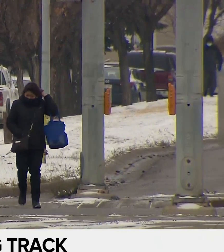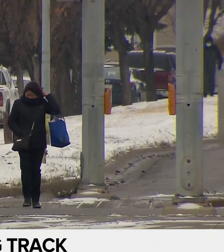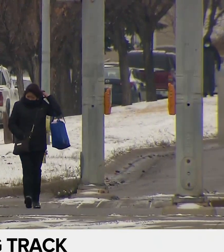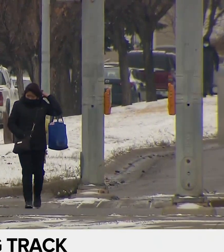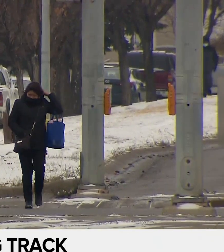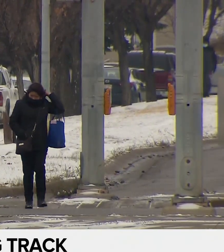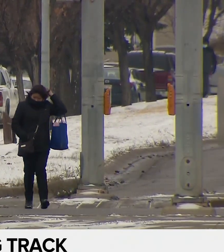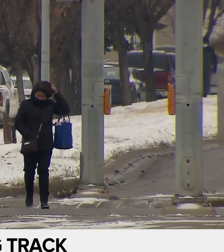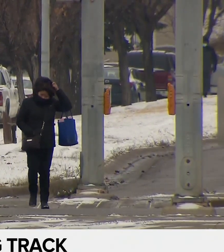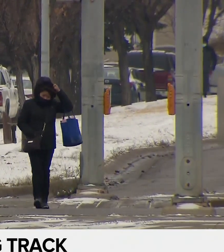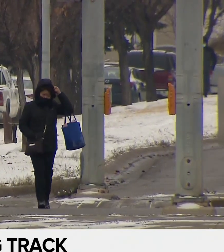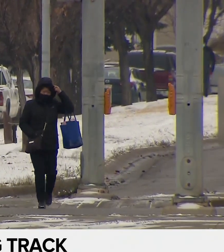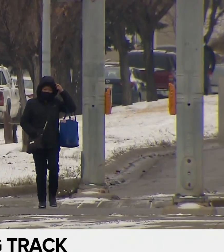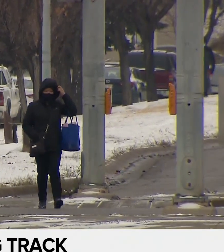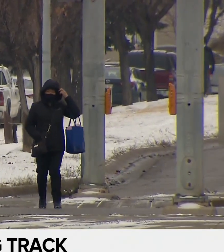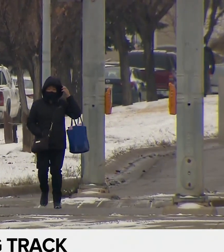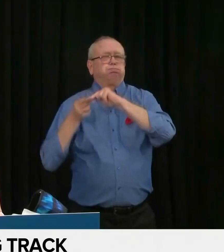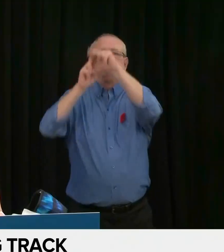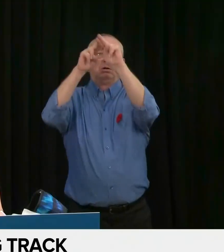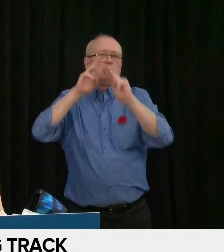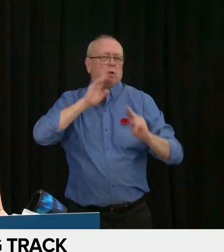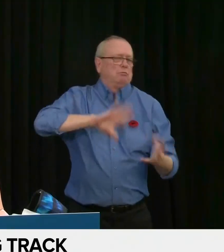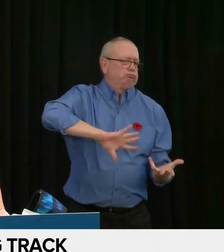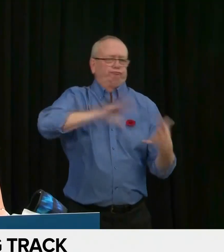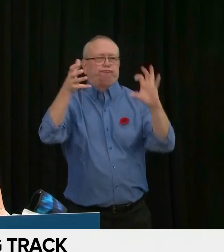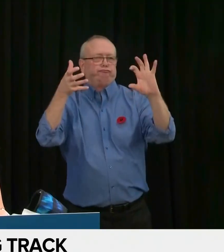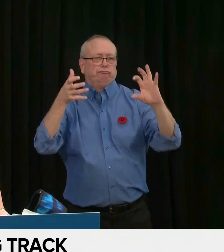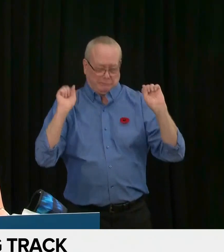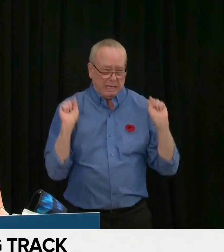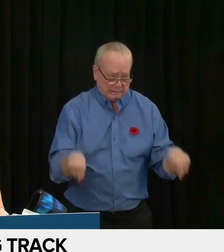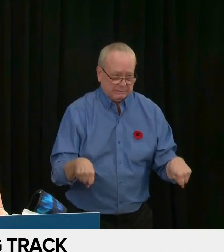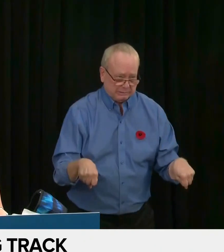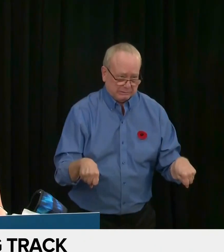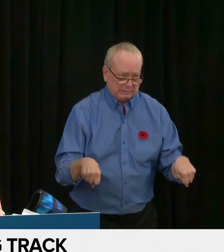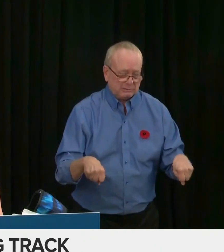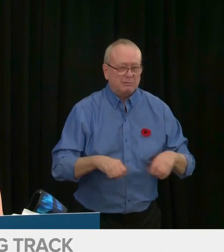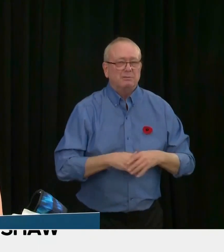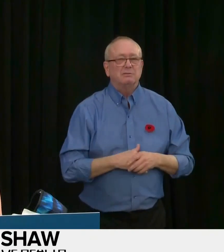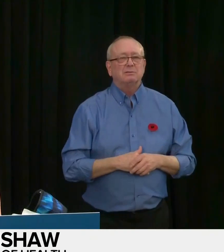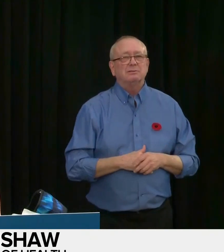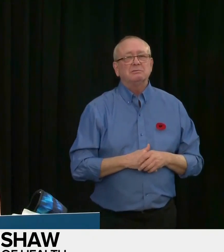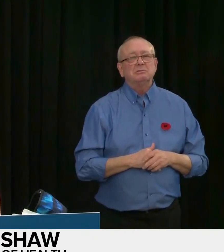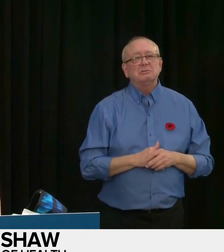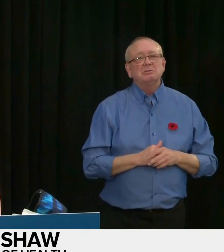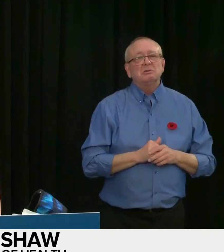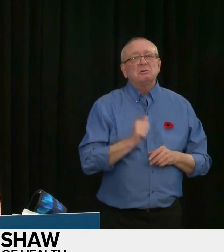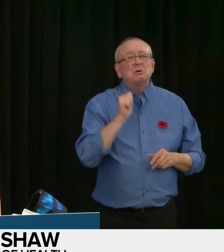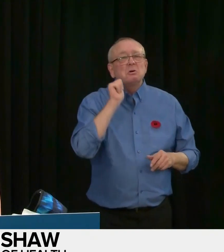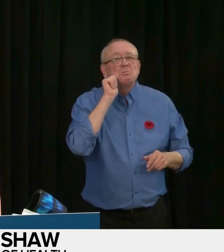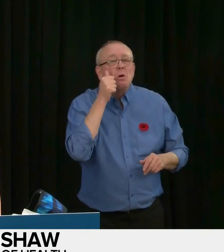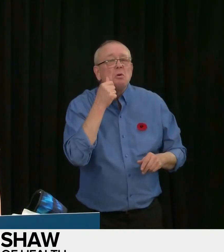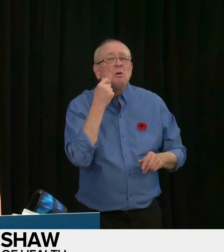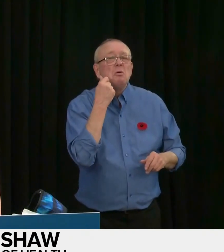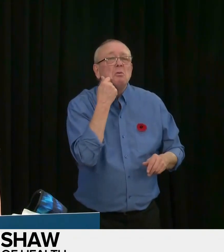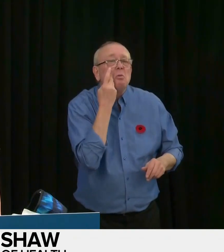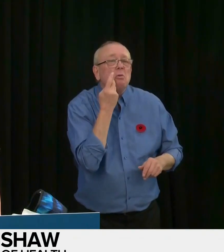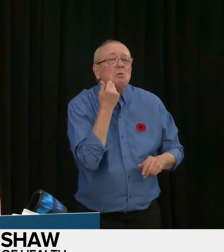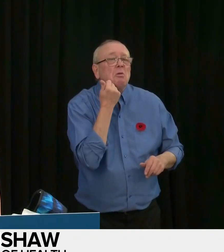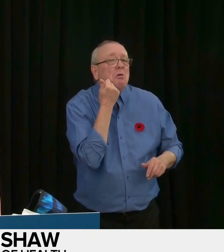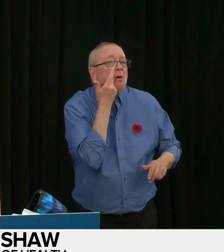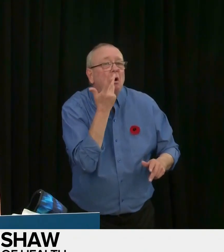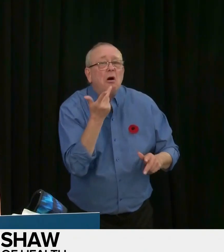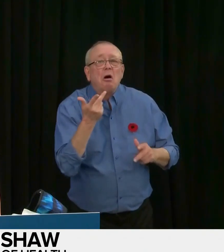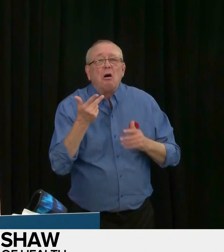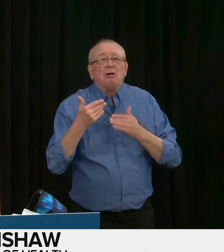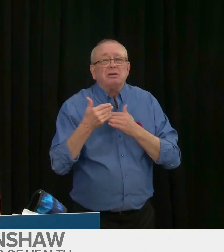new restrictions may need to be introduced. Within the next few days, we will start to see if the recent public health measures, including the